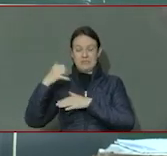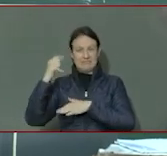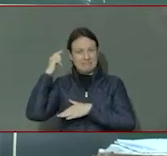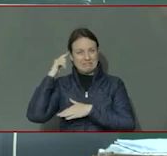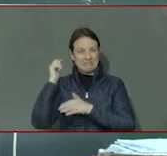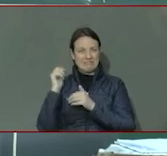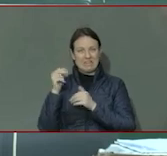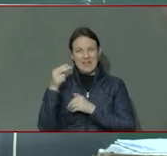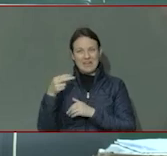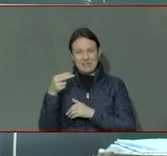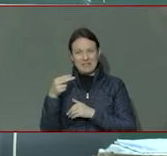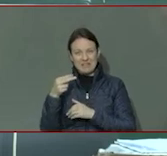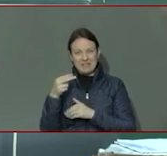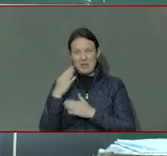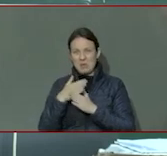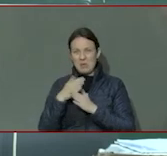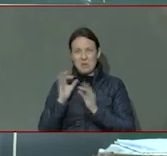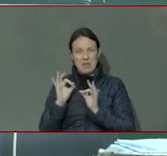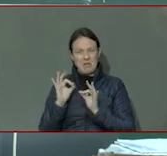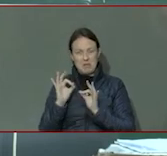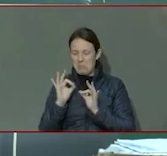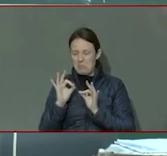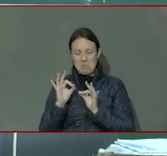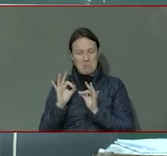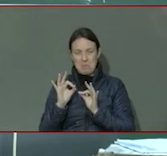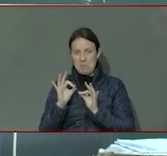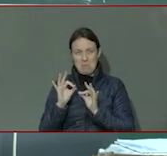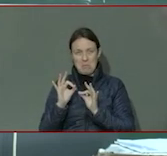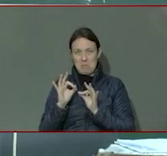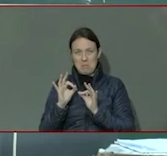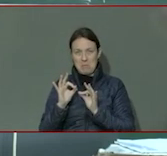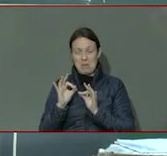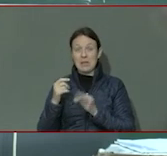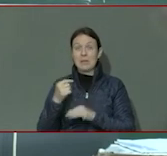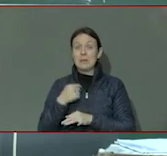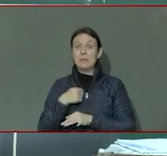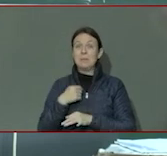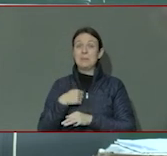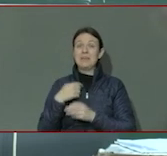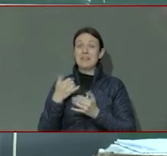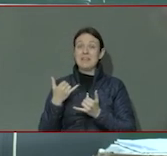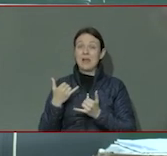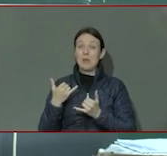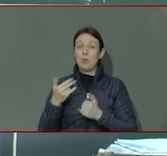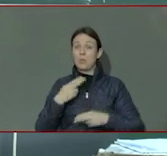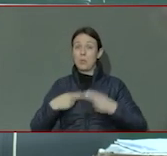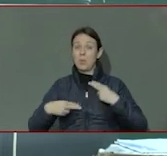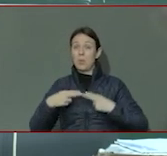hypothalamus is impaired, which means there's damage there, I will then not release what?